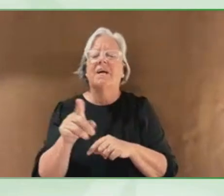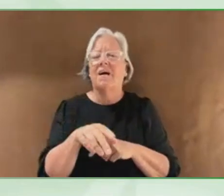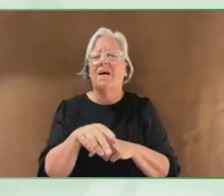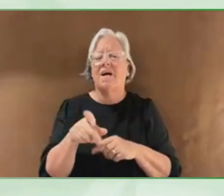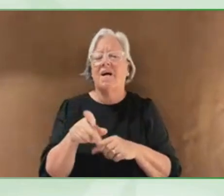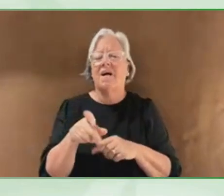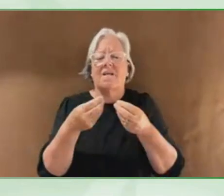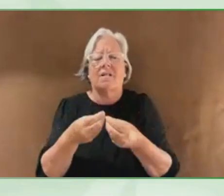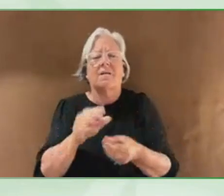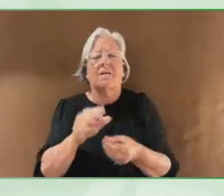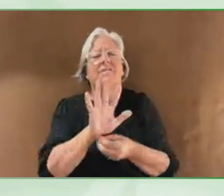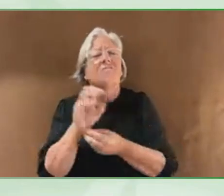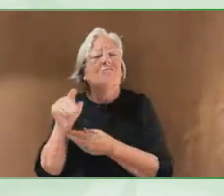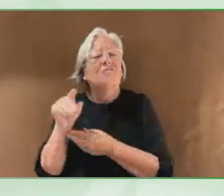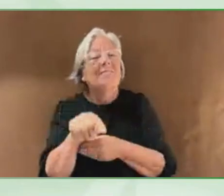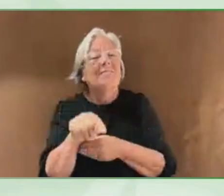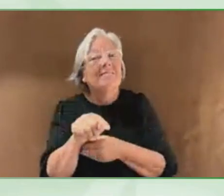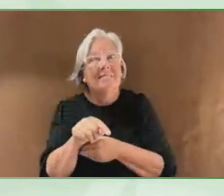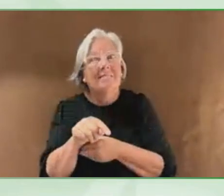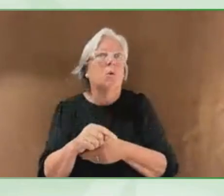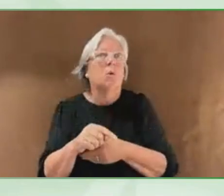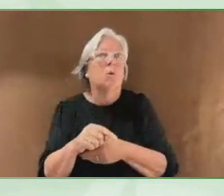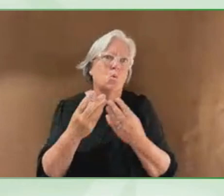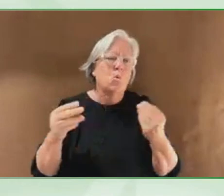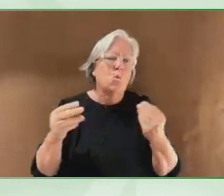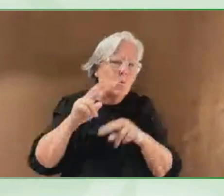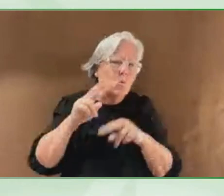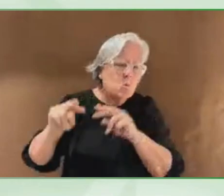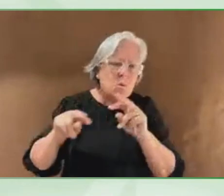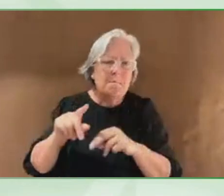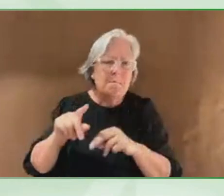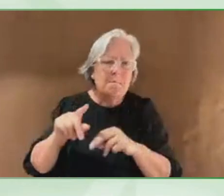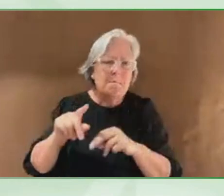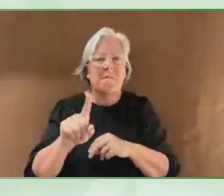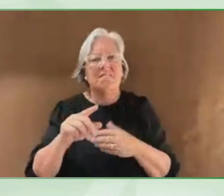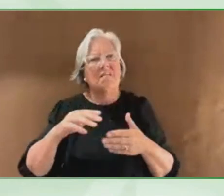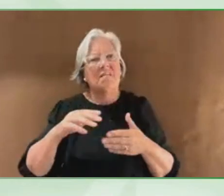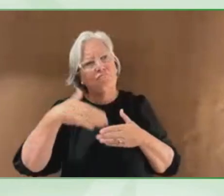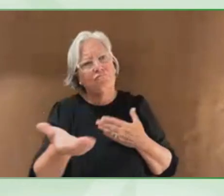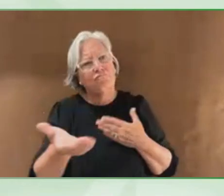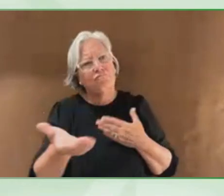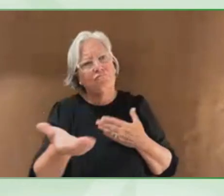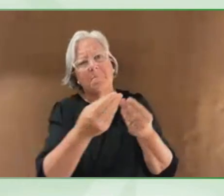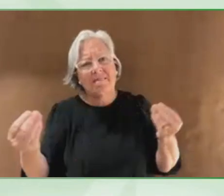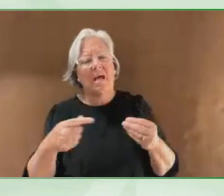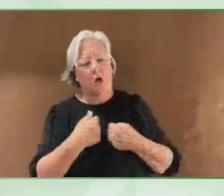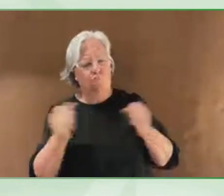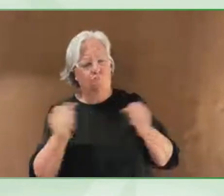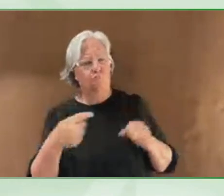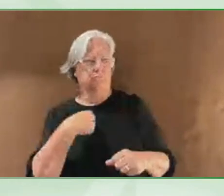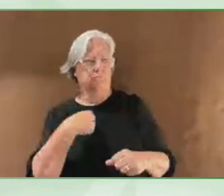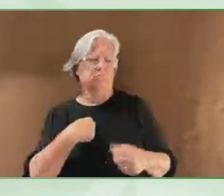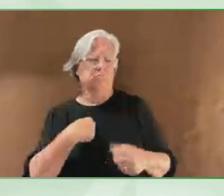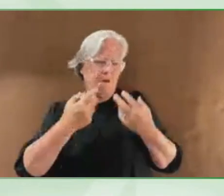people within organizations than actually disclose, and the way that we can help understand that better and become more